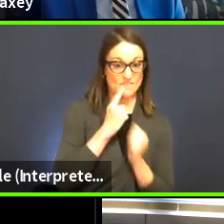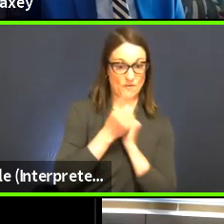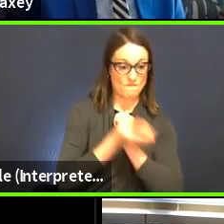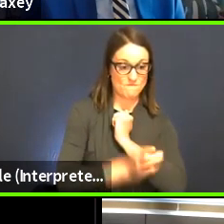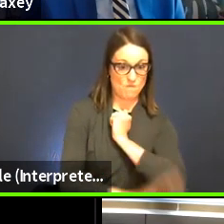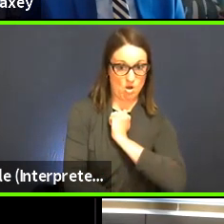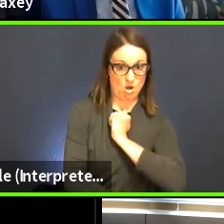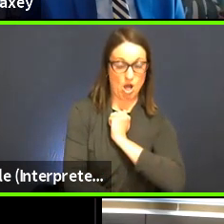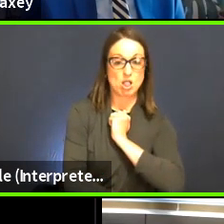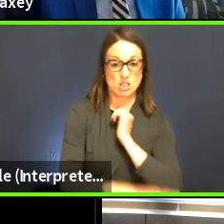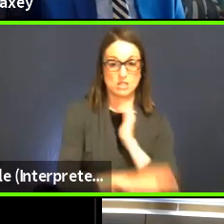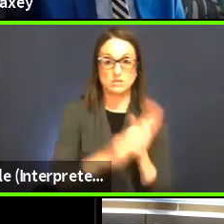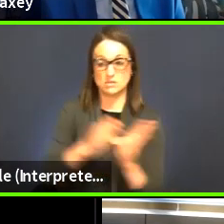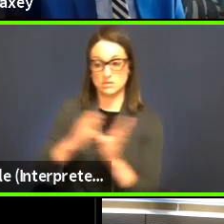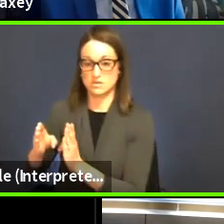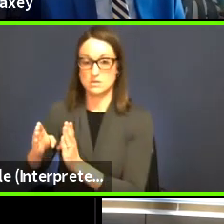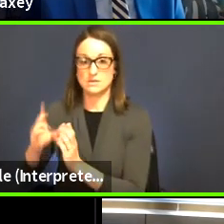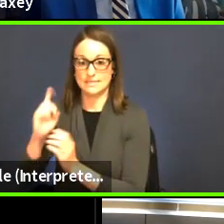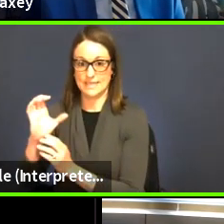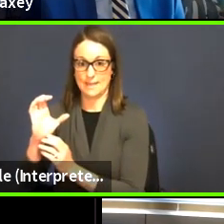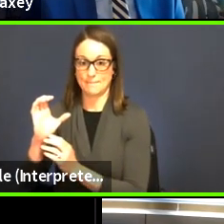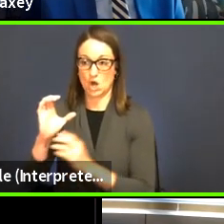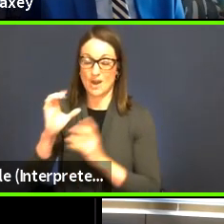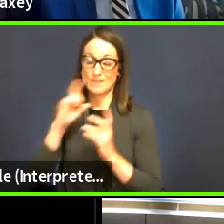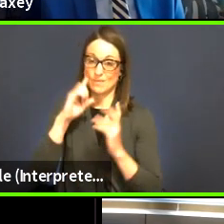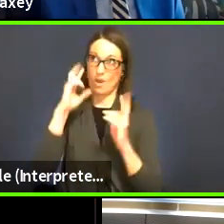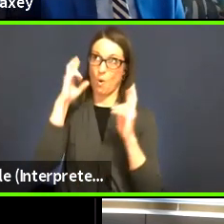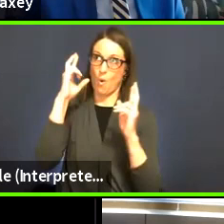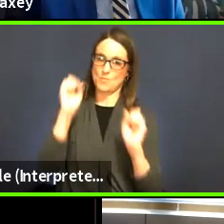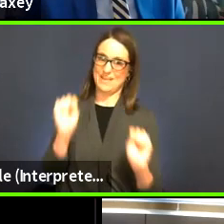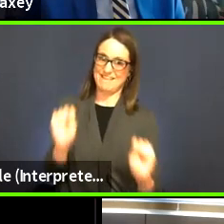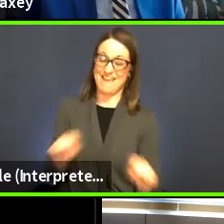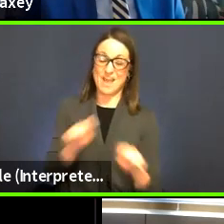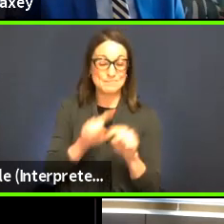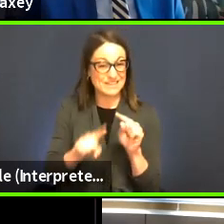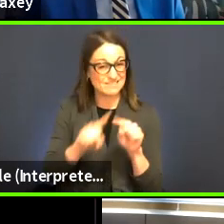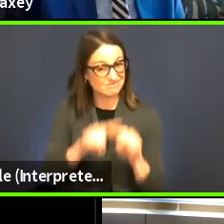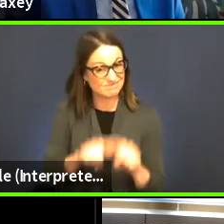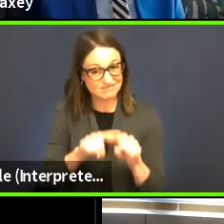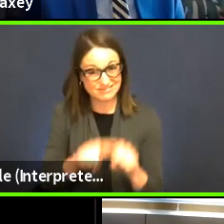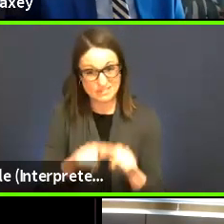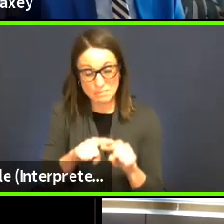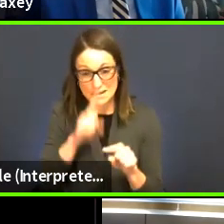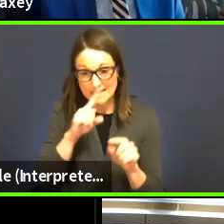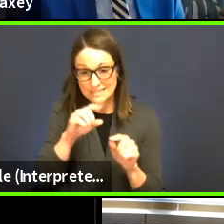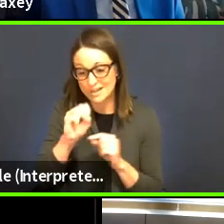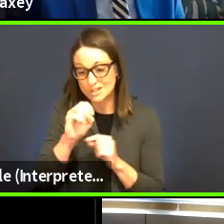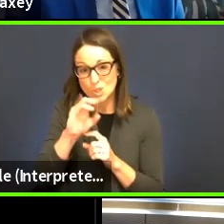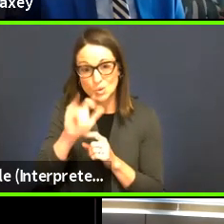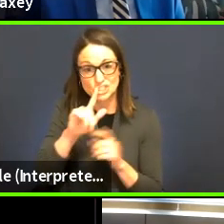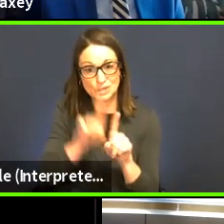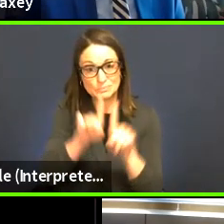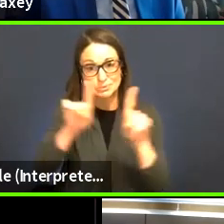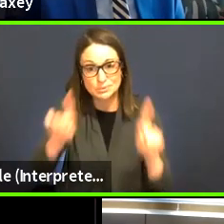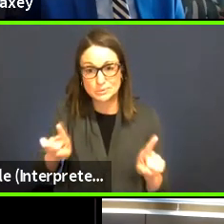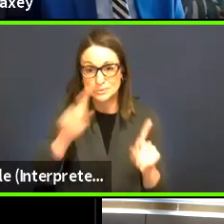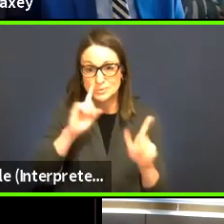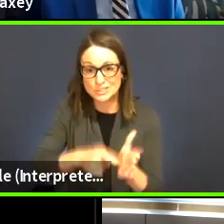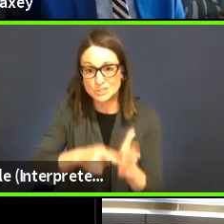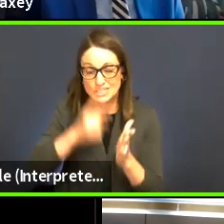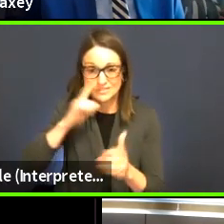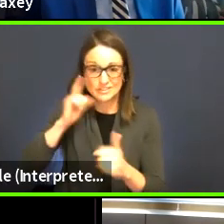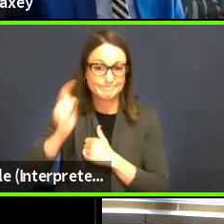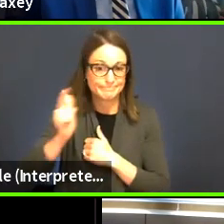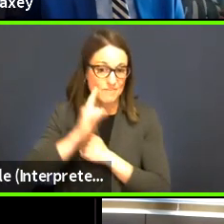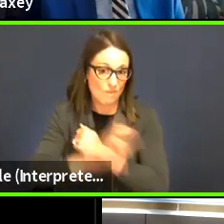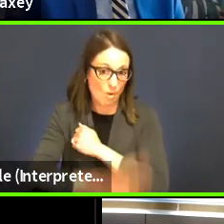that. It certainly depends on social distancing restrictions later in the fall semester.